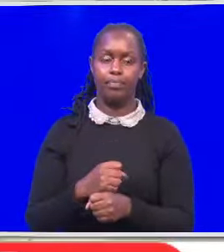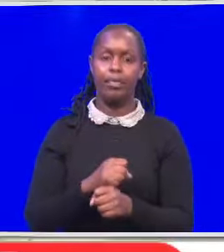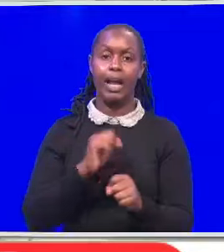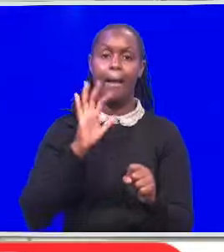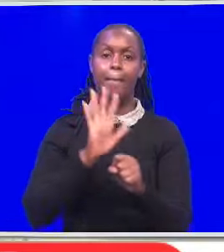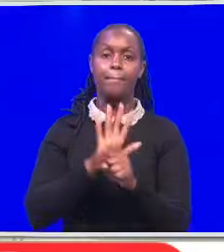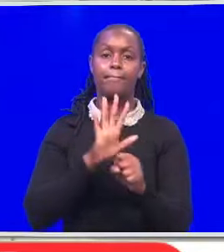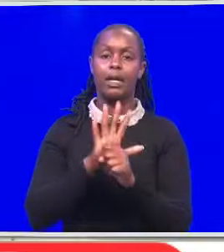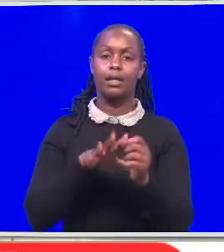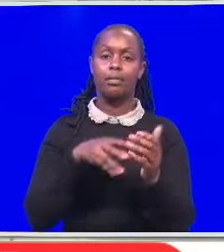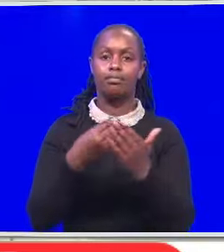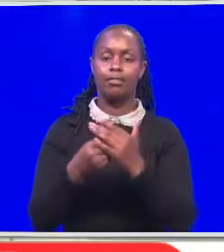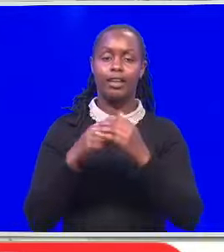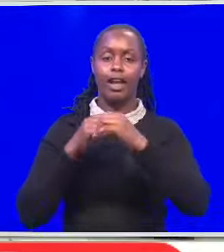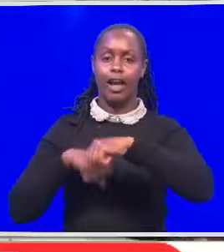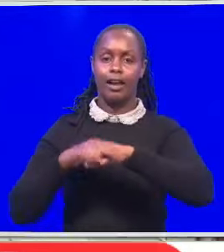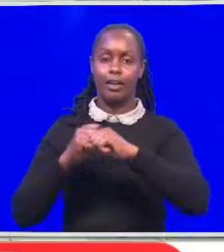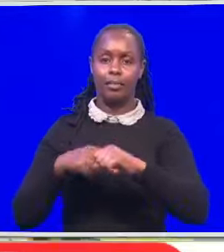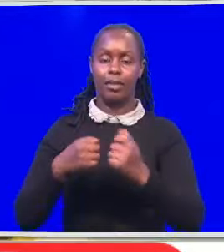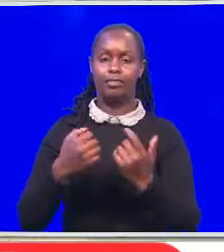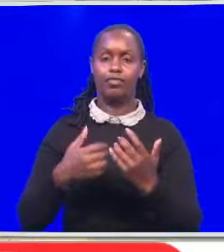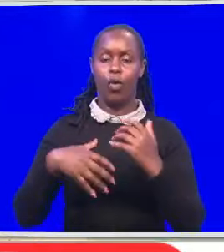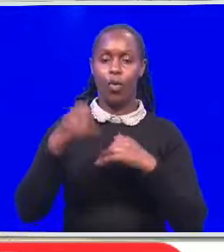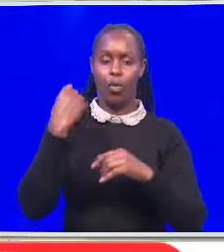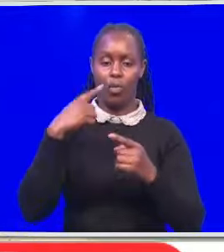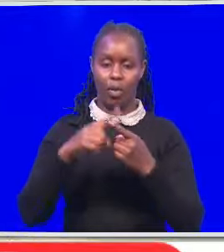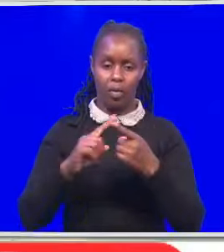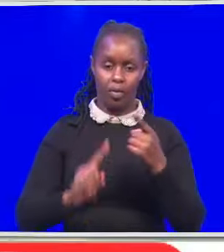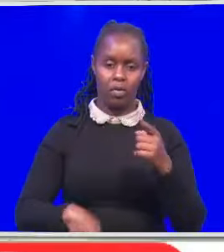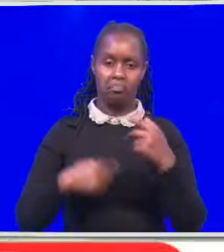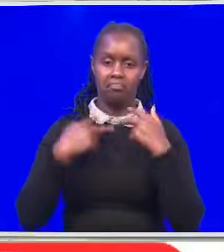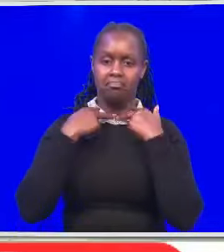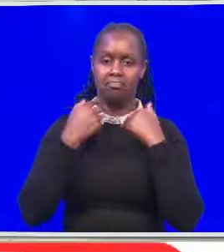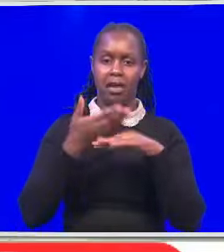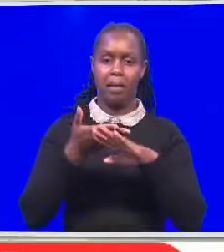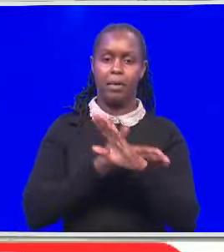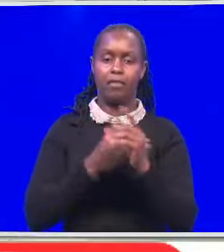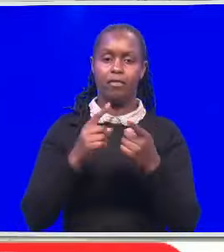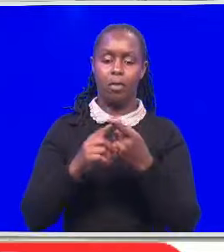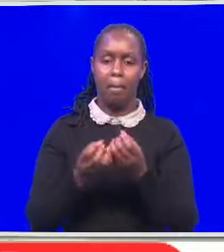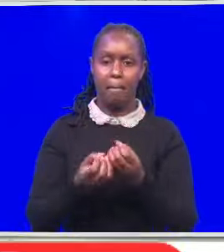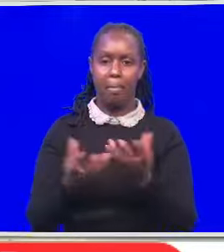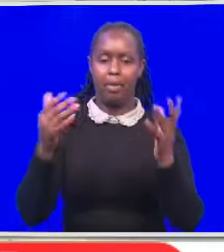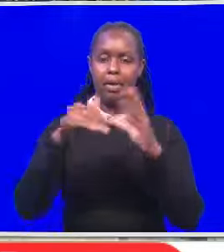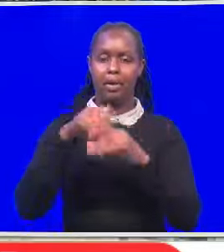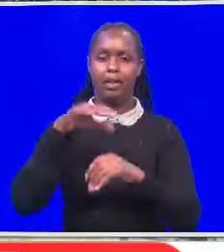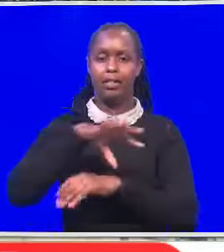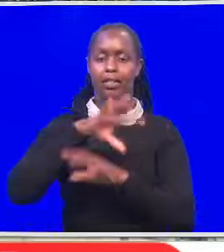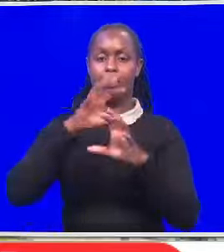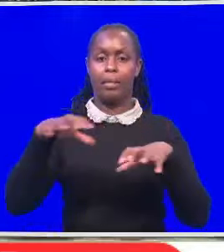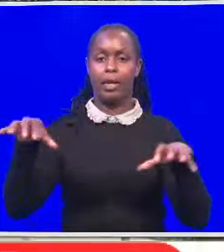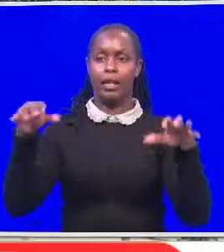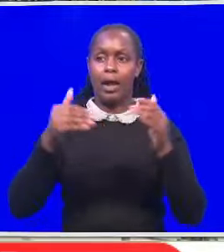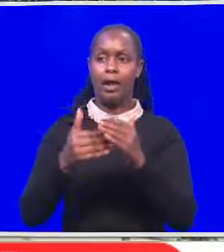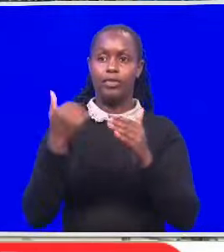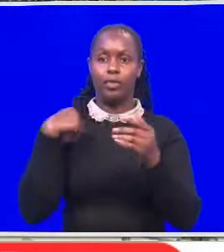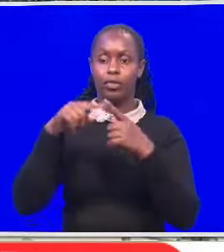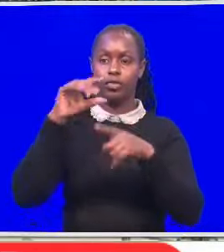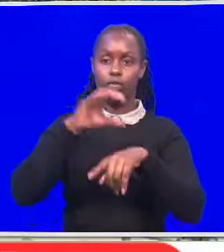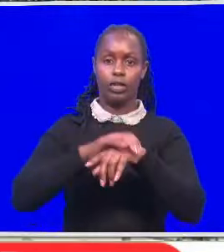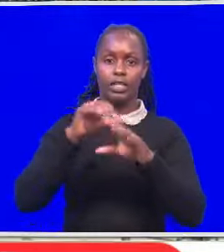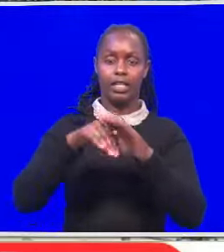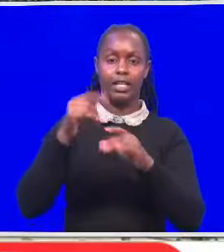involving contaminated sugar was intercepted before it could circulate in the market as it was impounded in Mombasa. The contaminated sugar